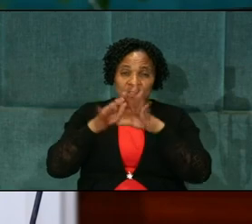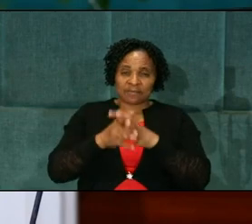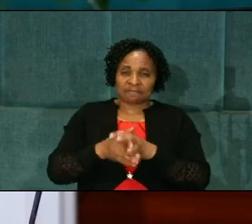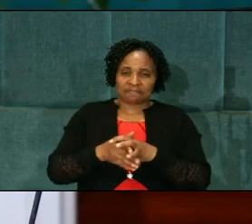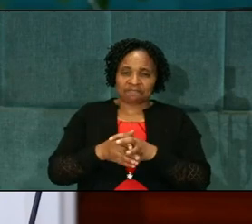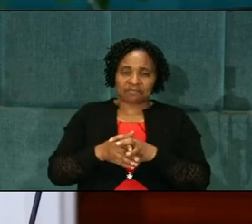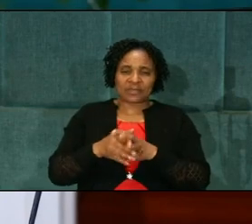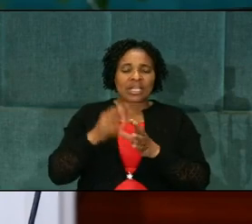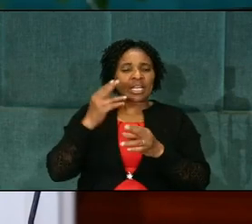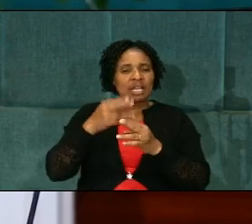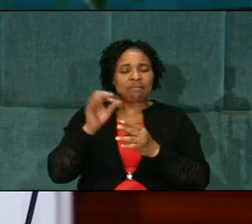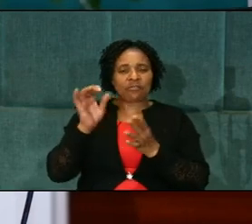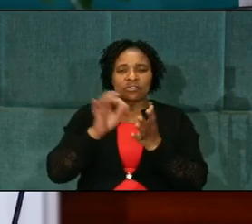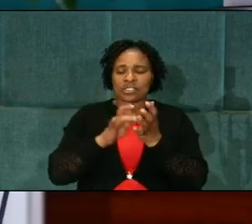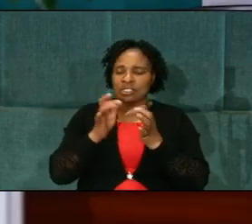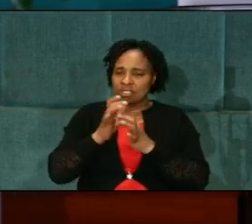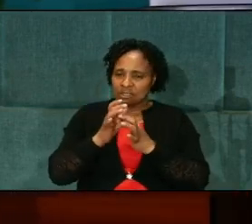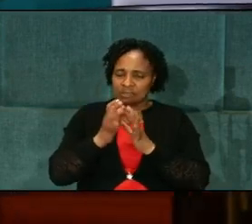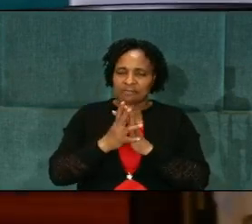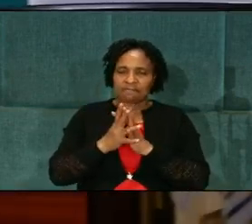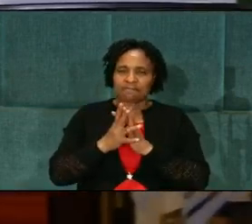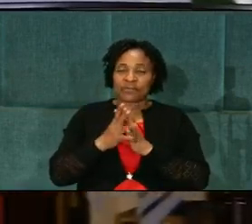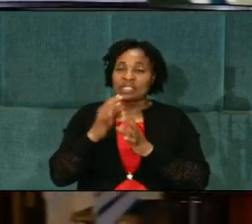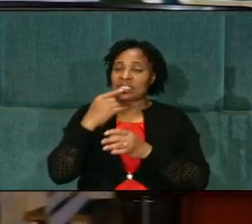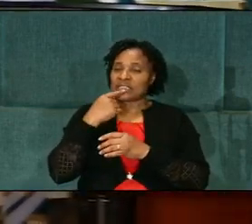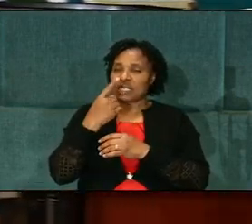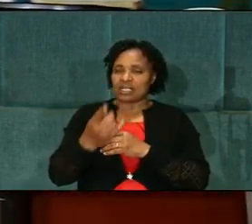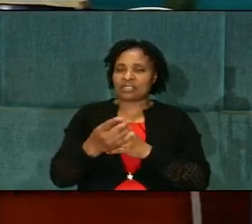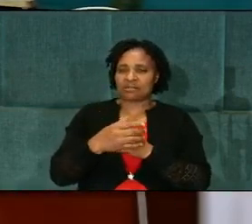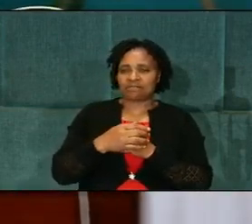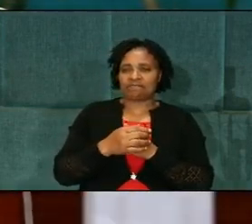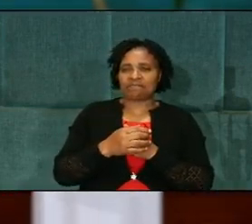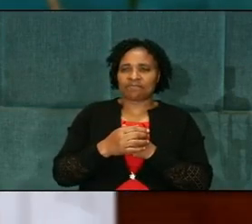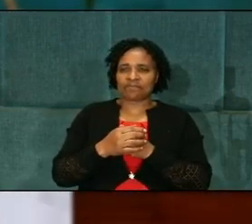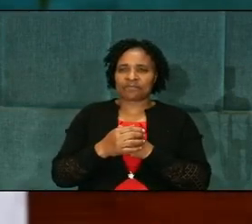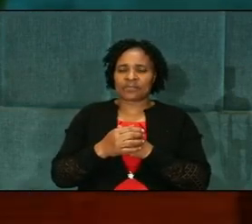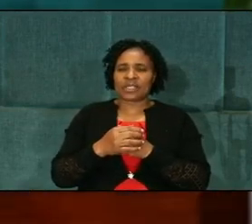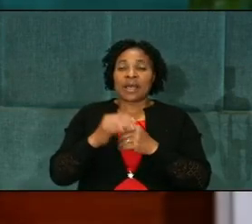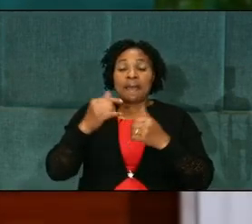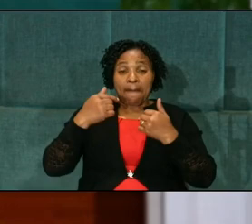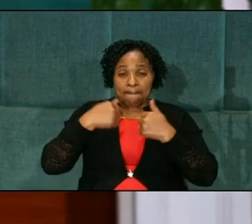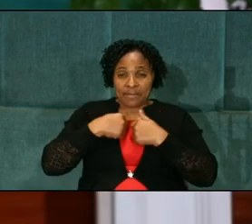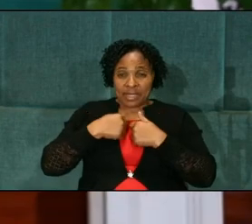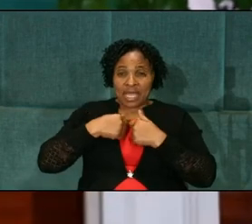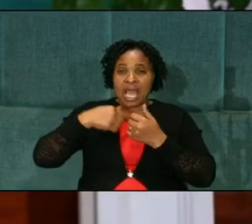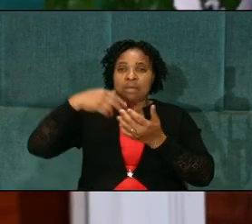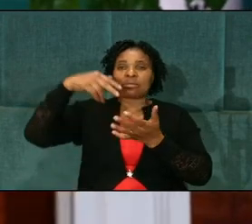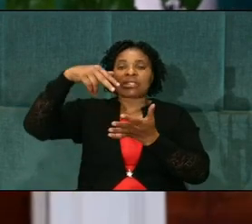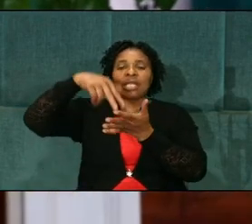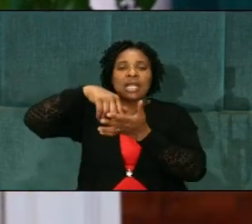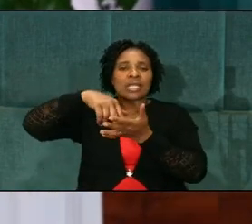in the name of Jesus, he says, I am standing.